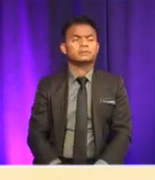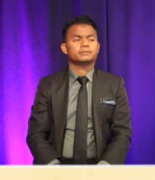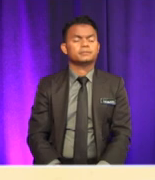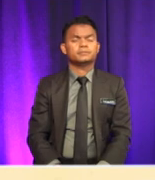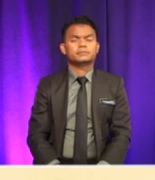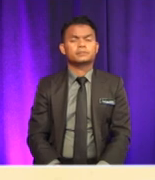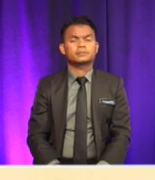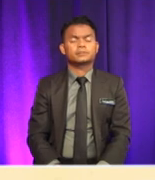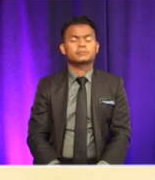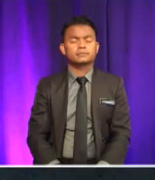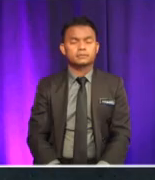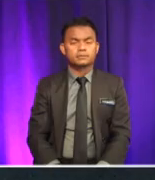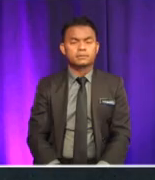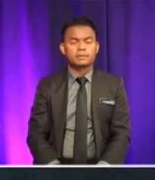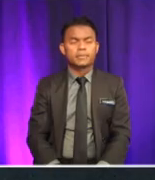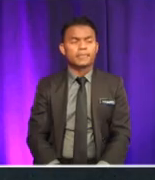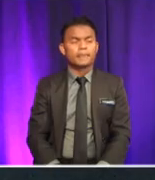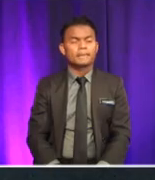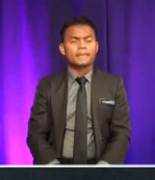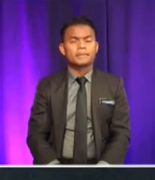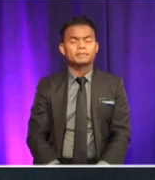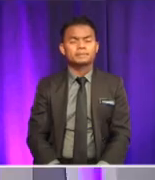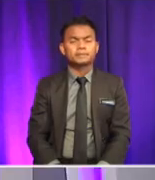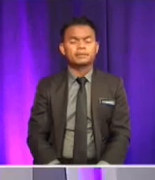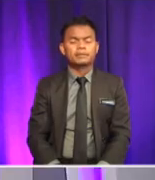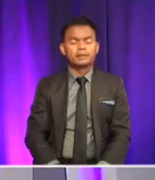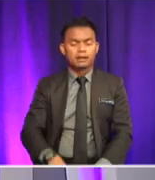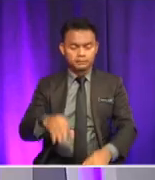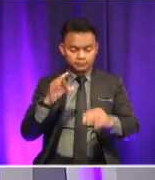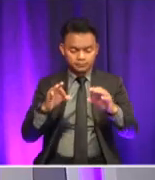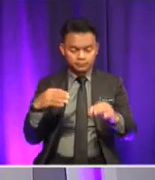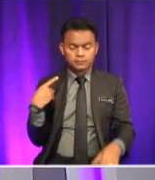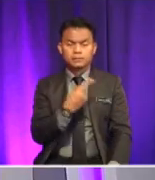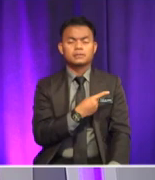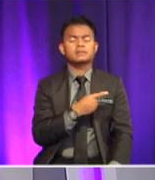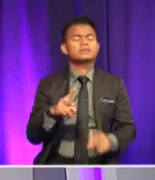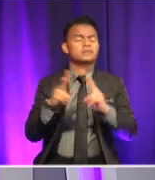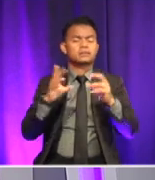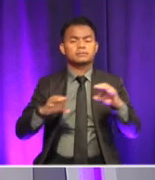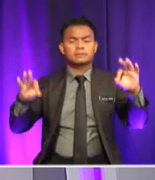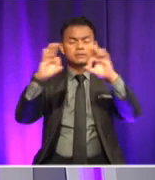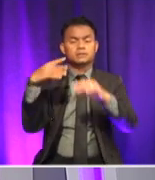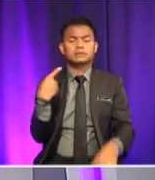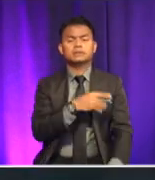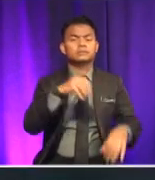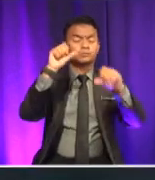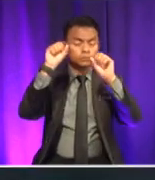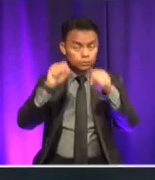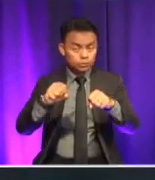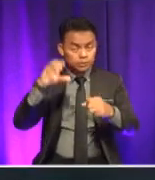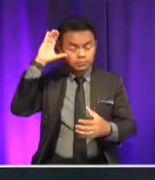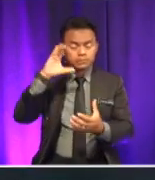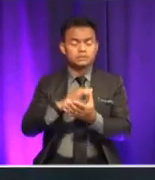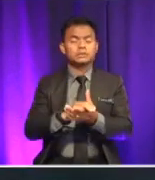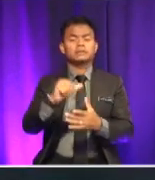self-discovery important? Yes, it is very, very important, because if not, we cannot live to our fullest potential, is what I believe. Exactly. And so,